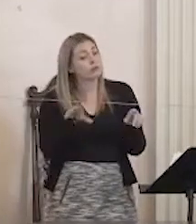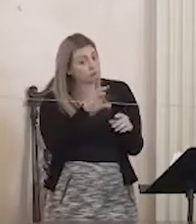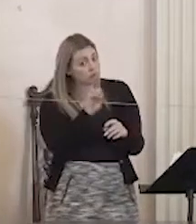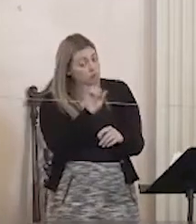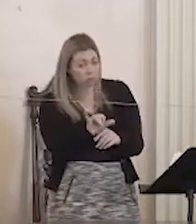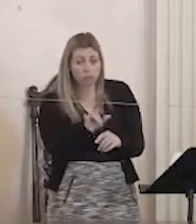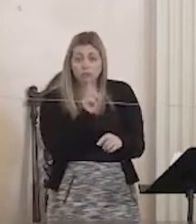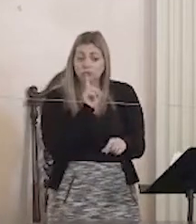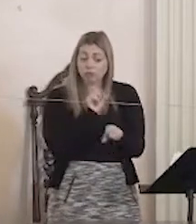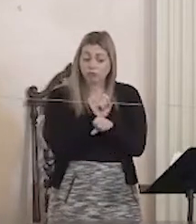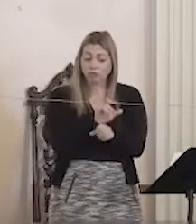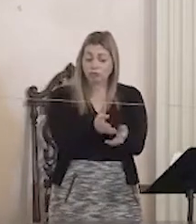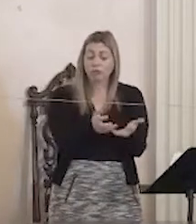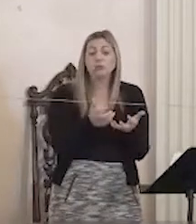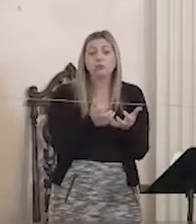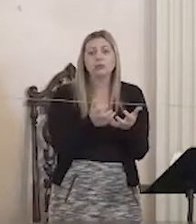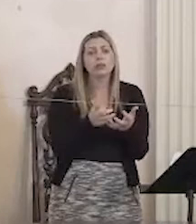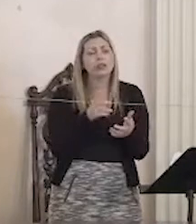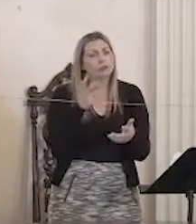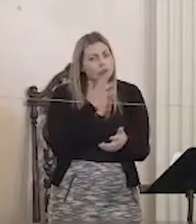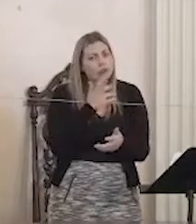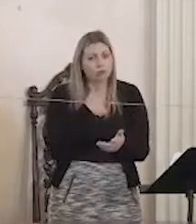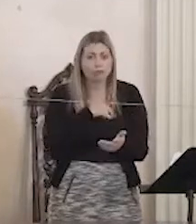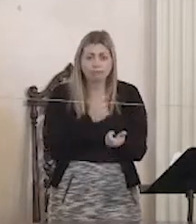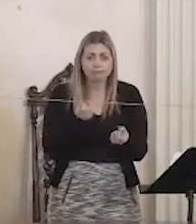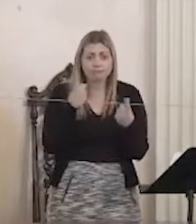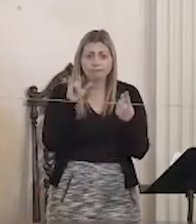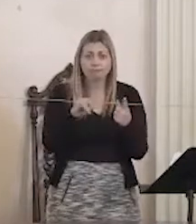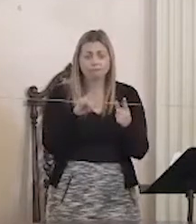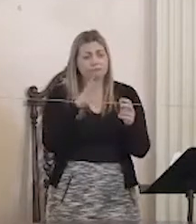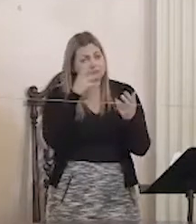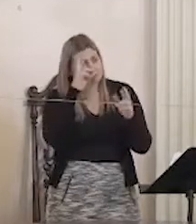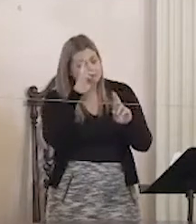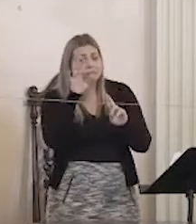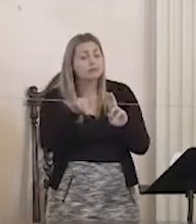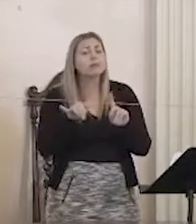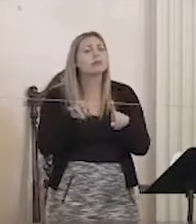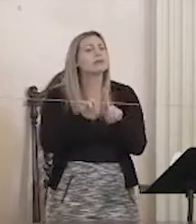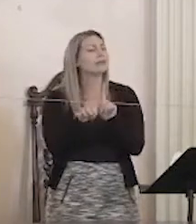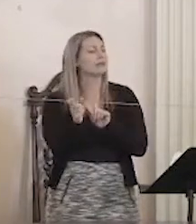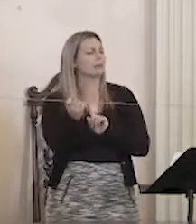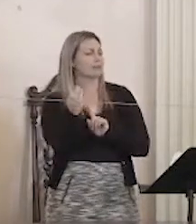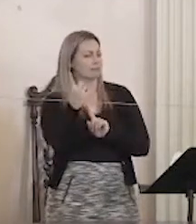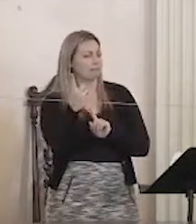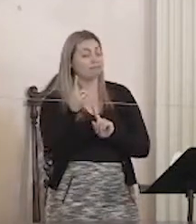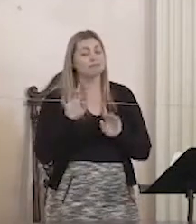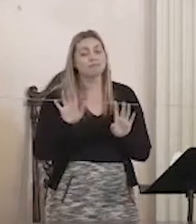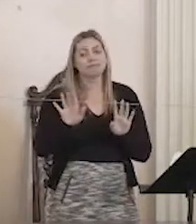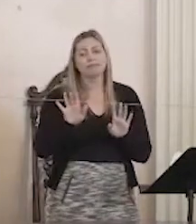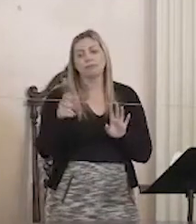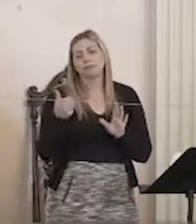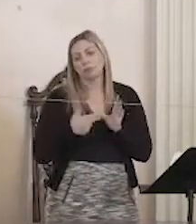And that desire is truly understandable and admirable, but here's another truth.